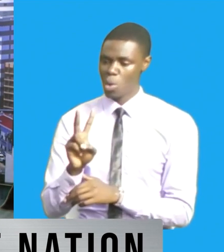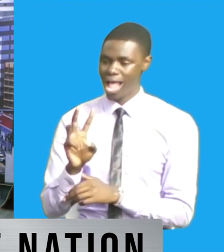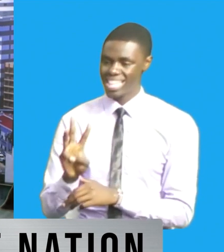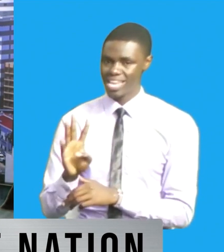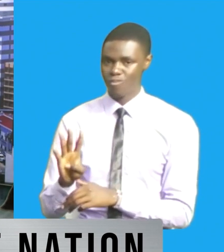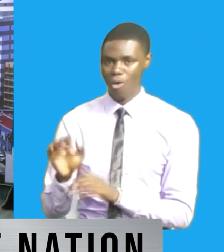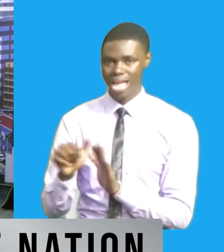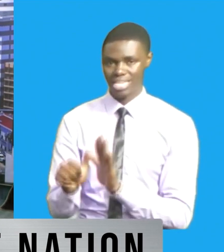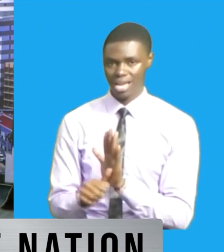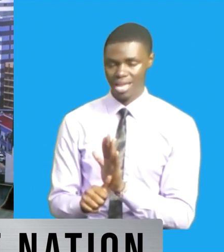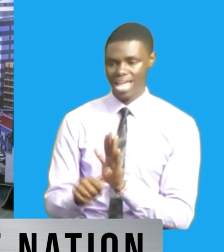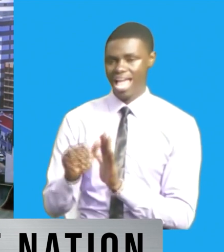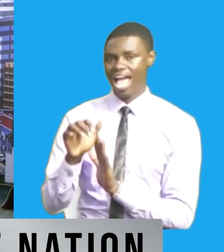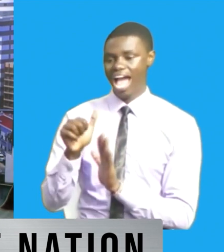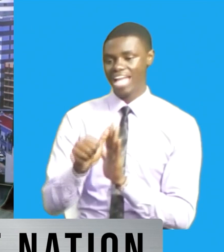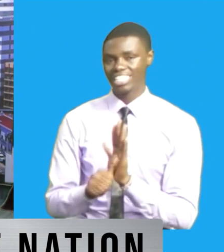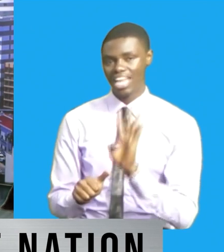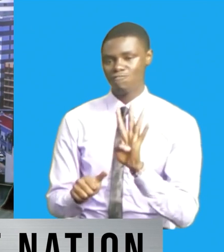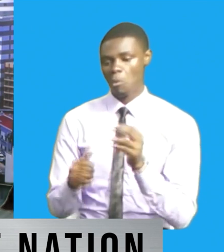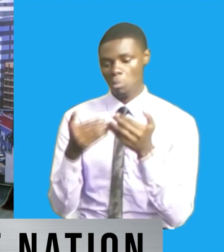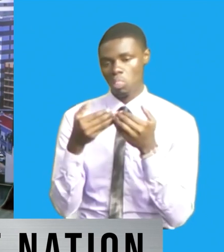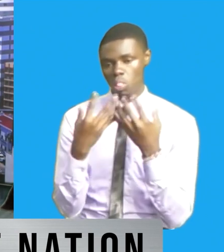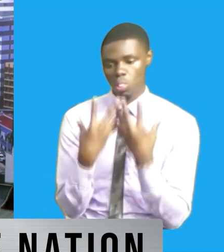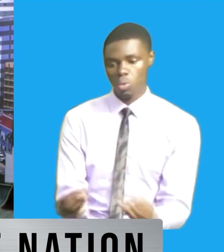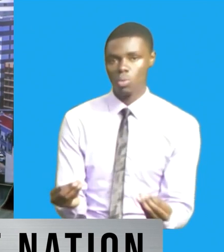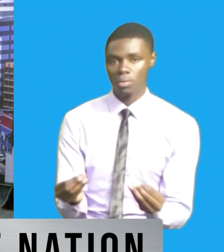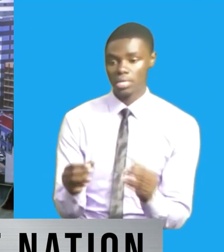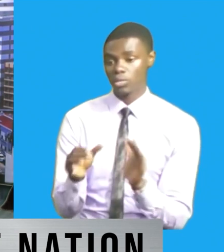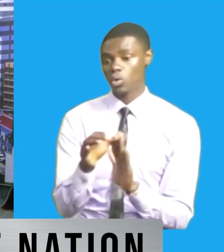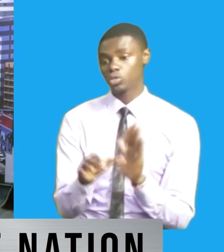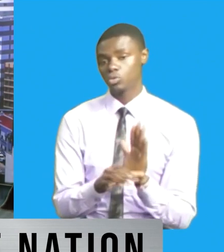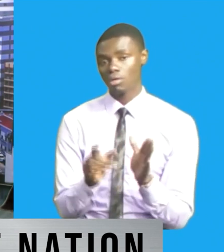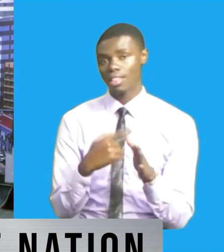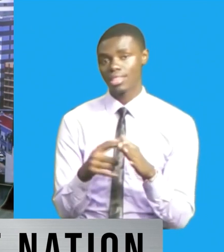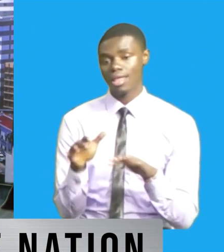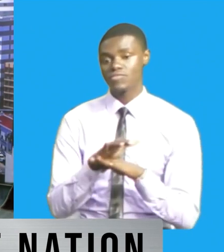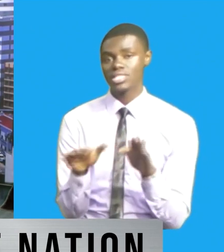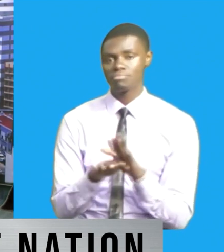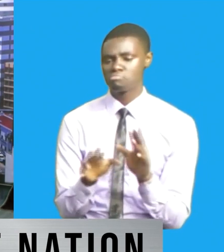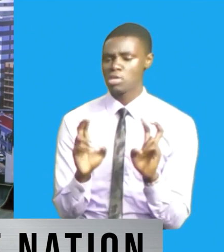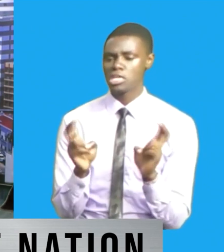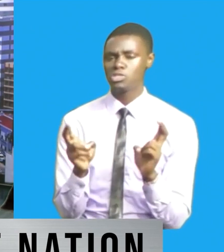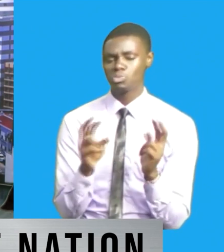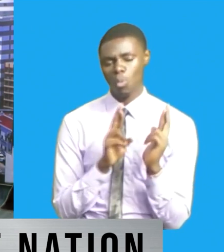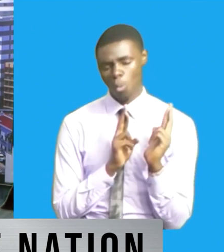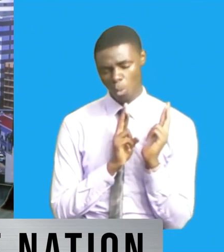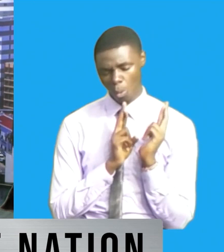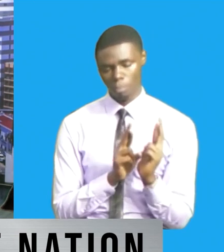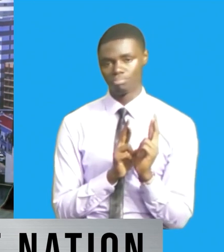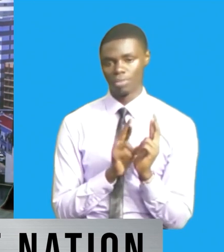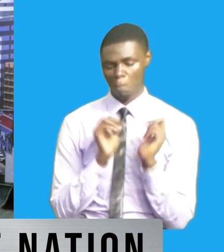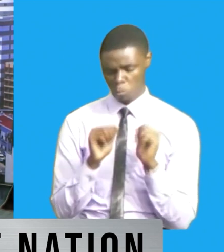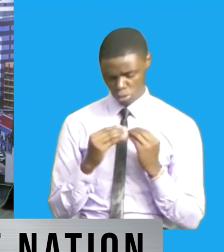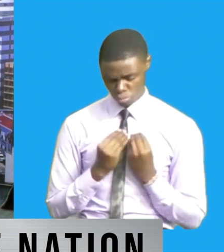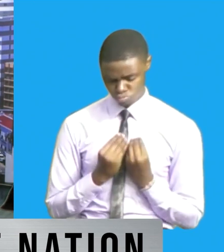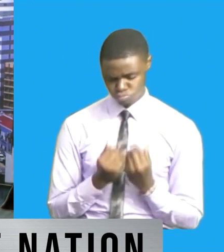Agenda 4. Agenda 4 just disappeared. We did the constitution and then that was all. The issues that we had hoped that we are going to